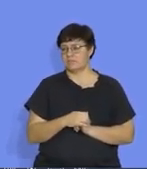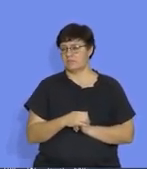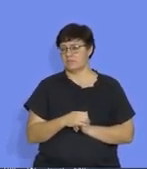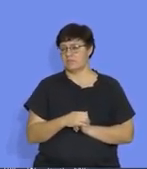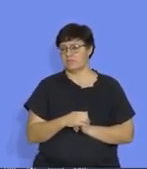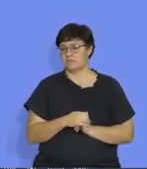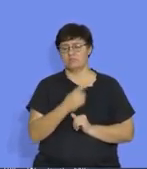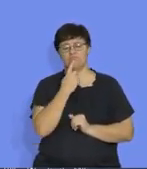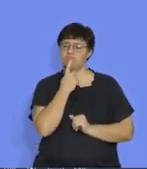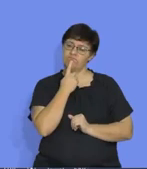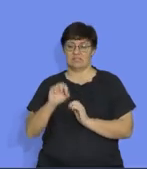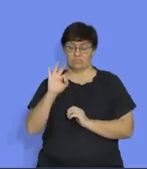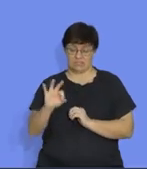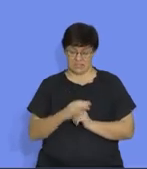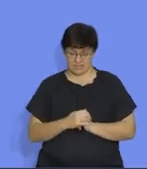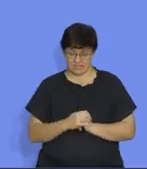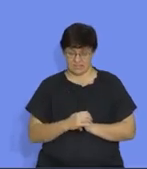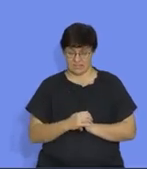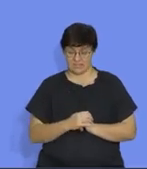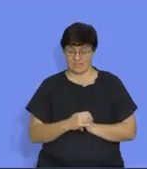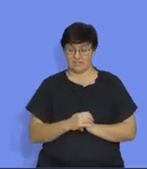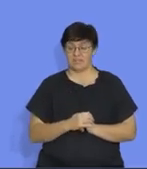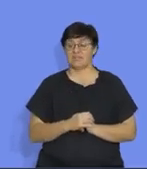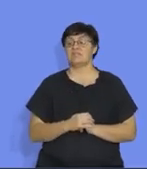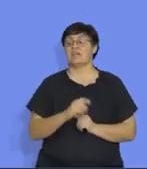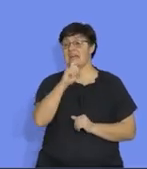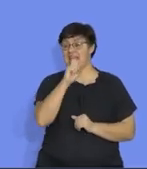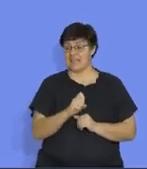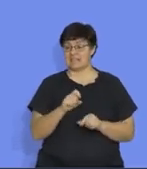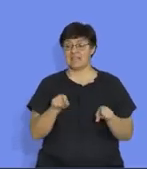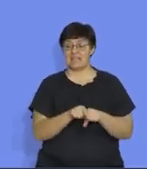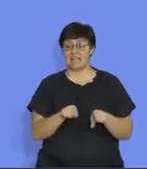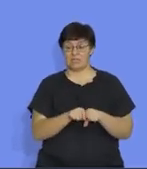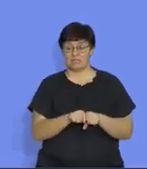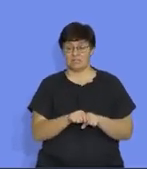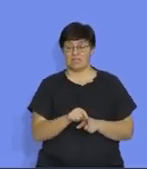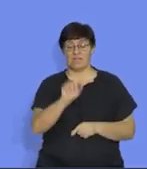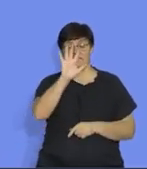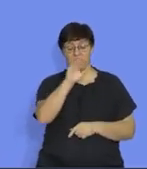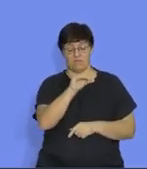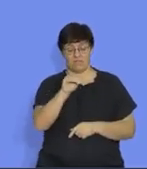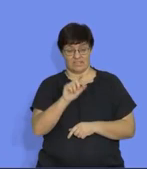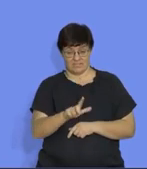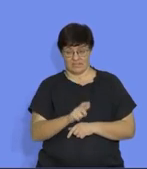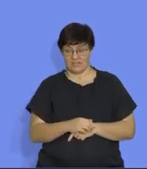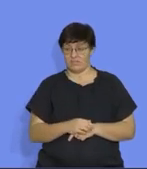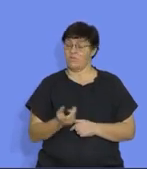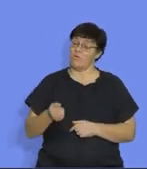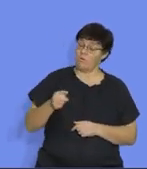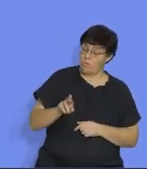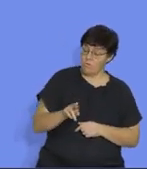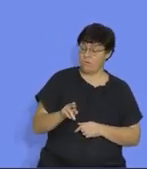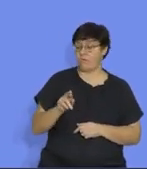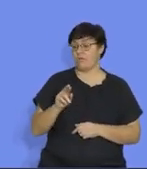divide. Oh, let's have a look. So that means that x will be equal to 5 over 7,